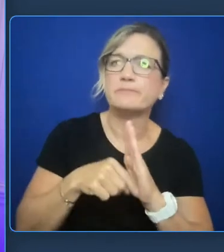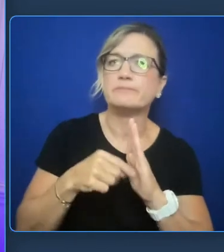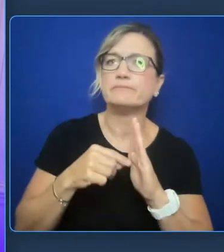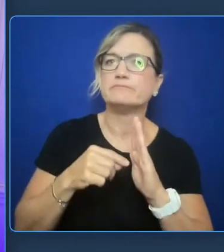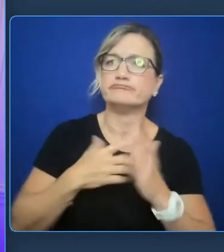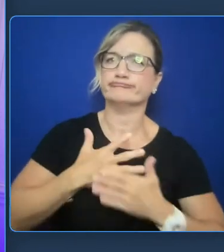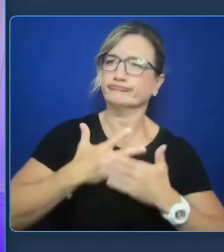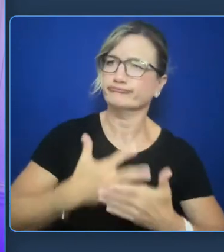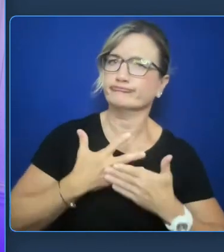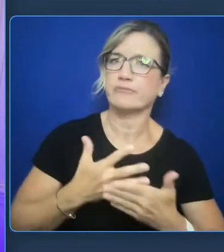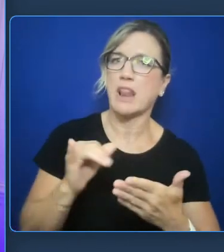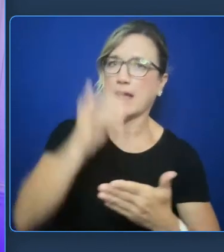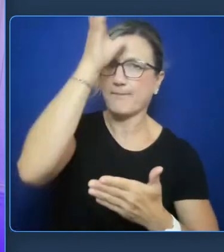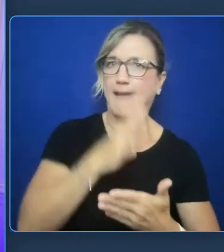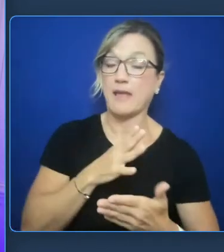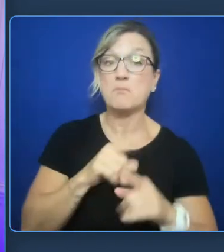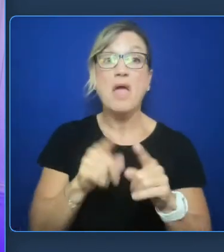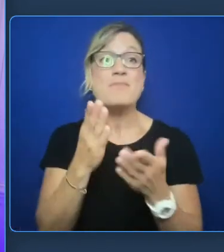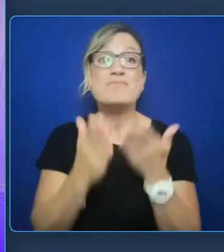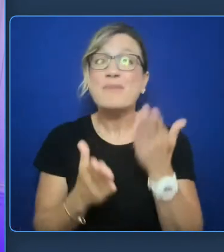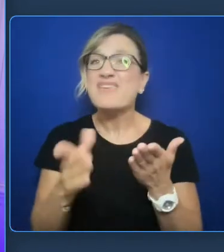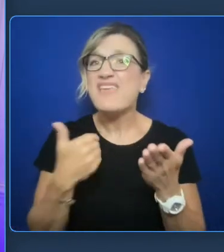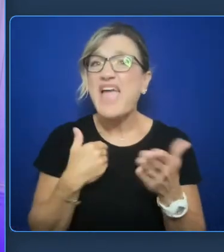maybe boots or, you know, because you could kind of hear